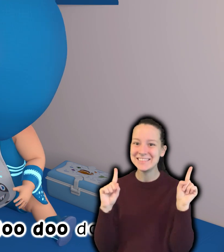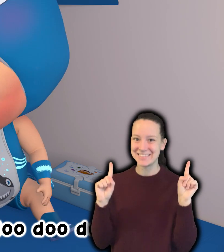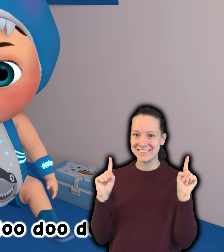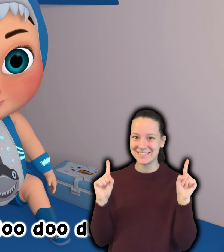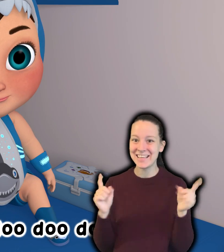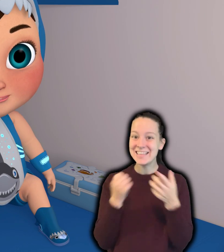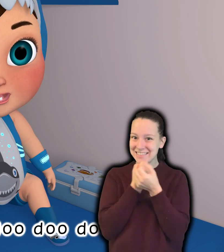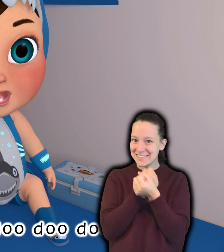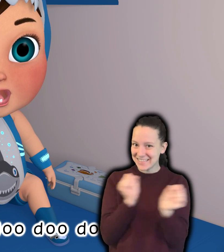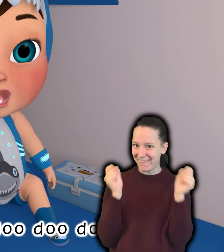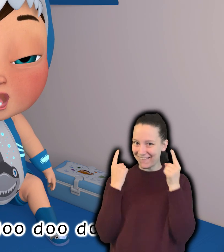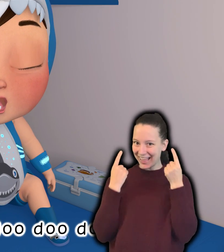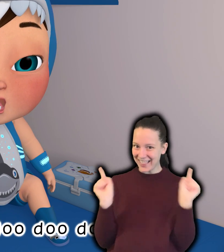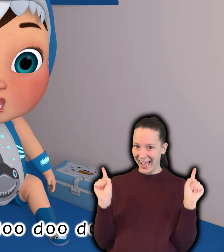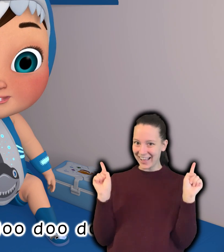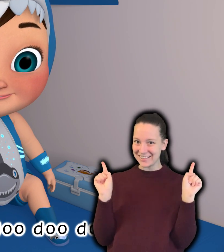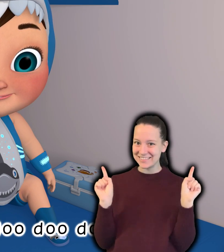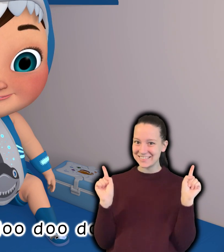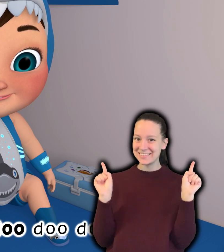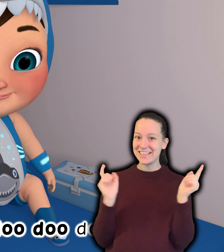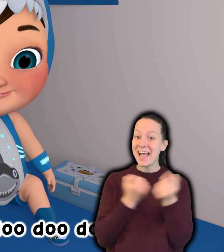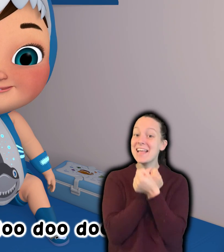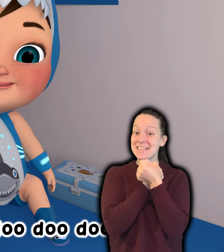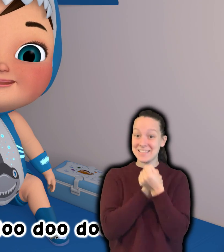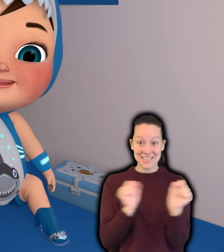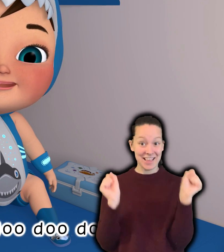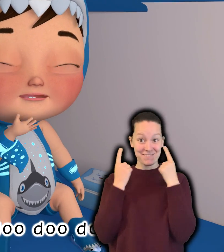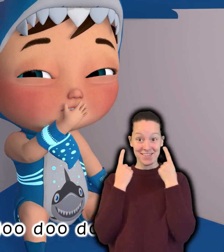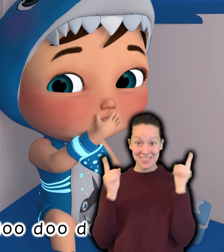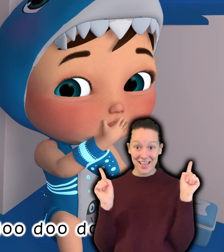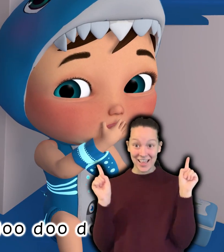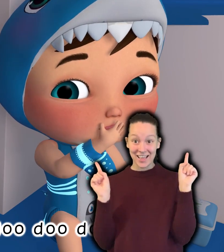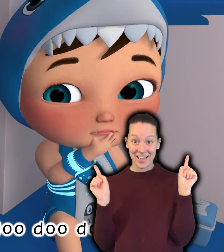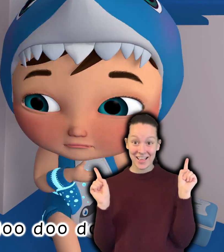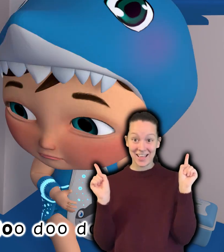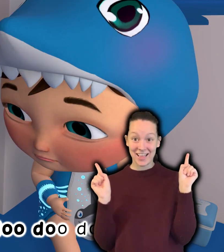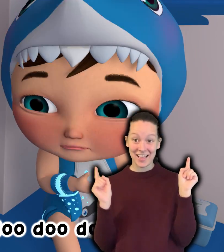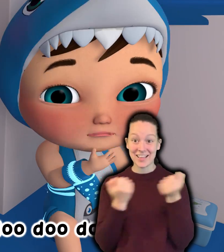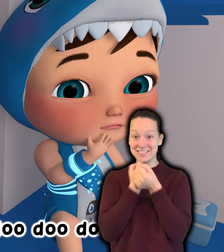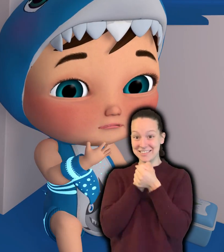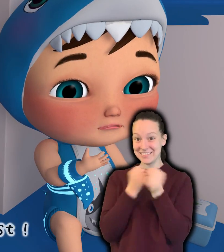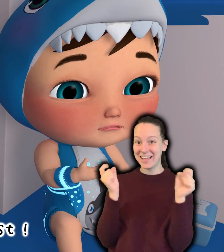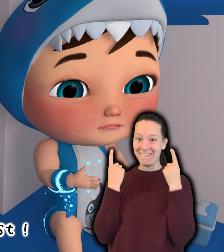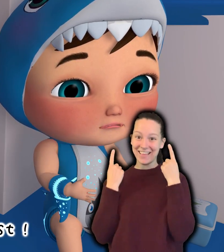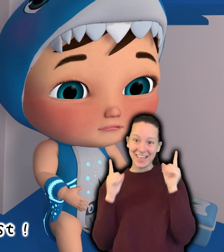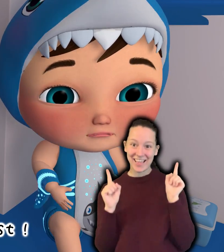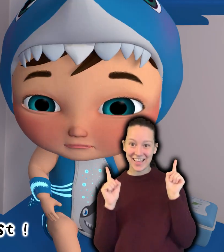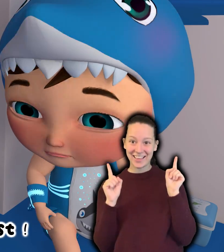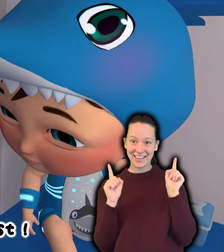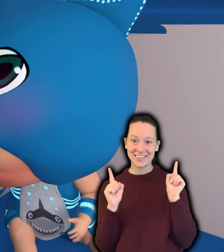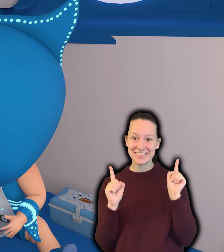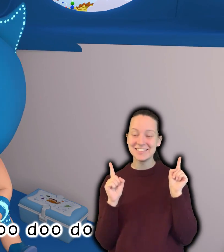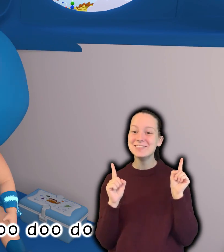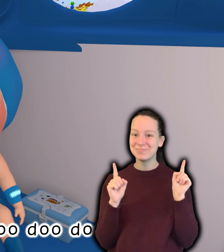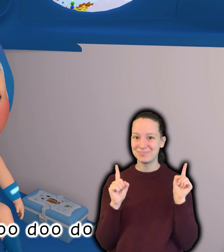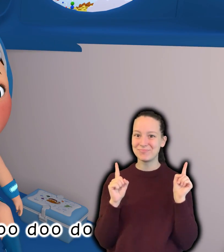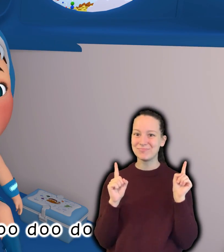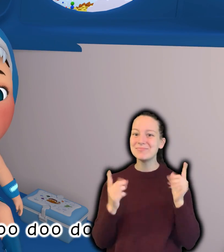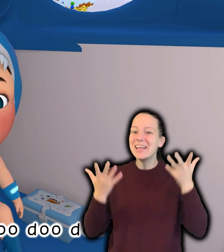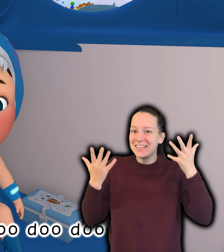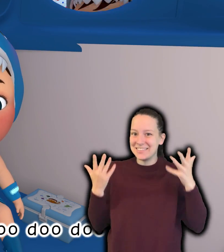at last do safe at last do do do safe at last save a